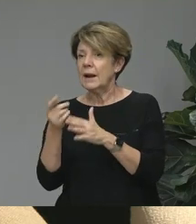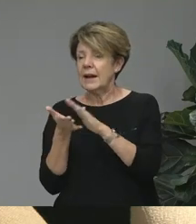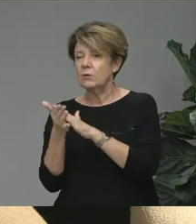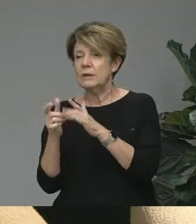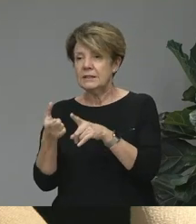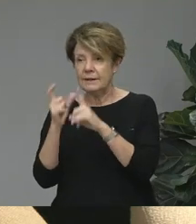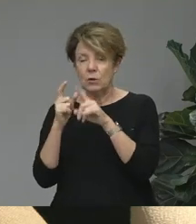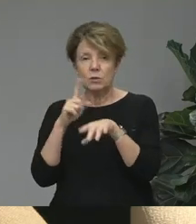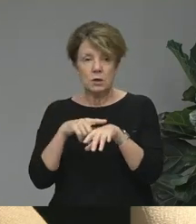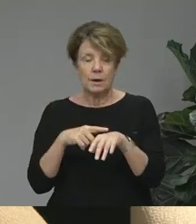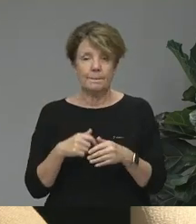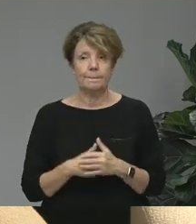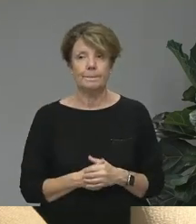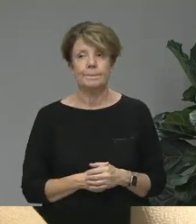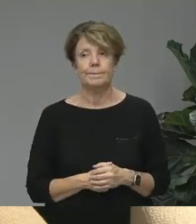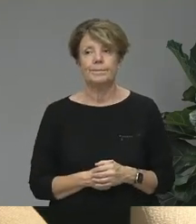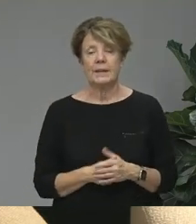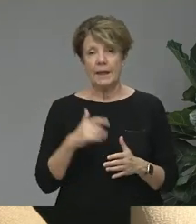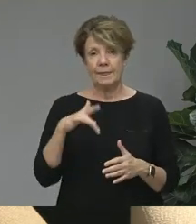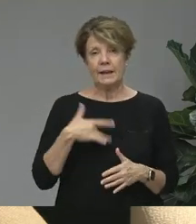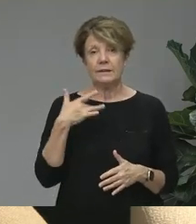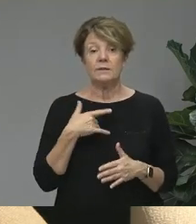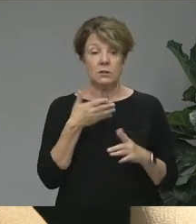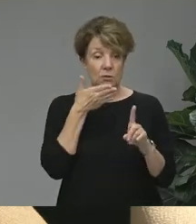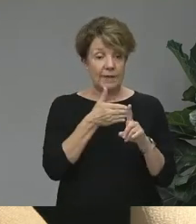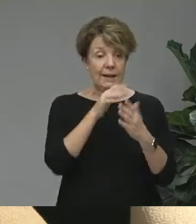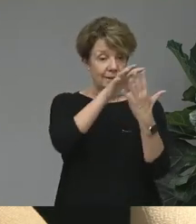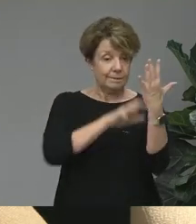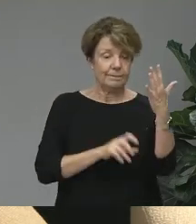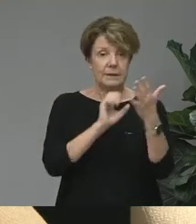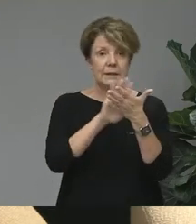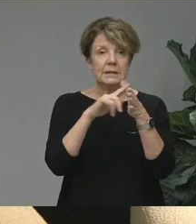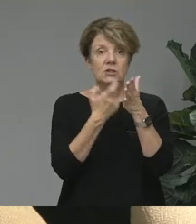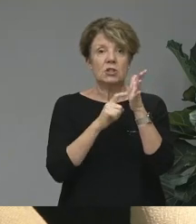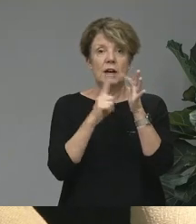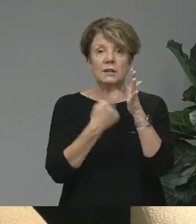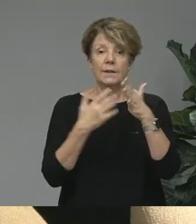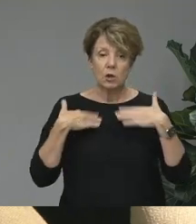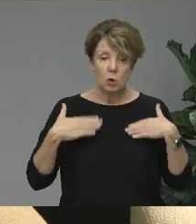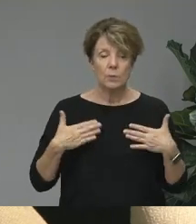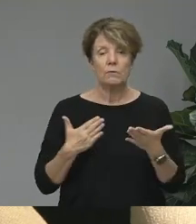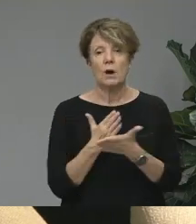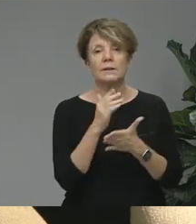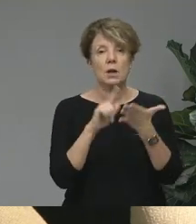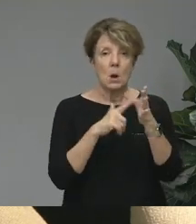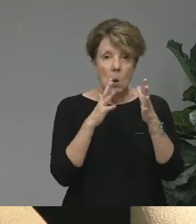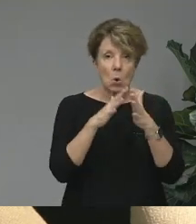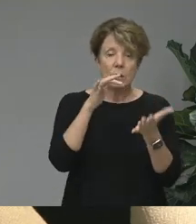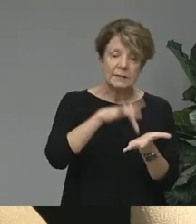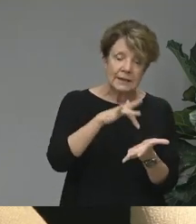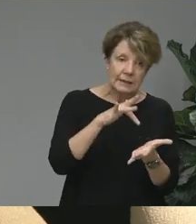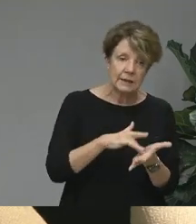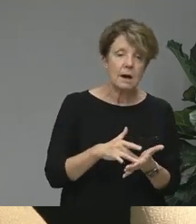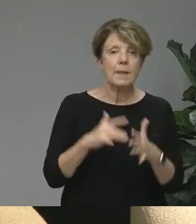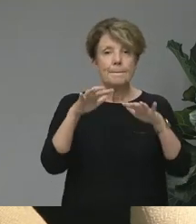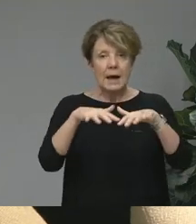time. And the existence of the Charter meant that the Human Rights Law Centre, many other organisations, the Parliamentary